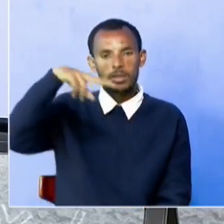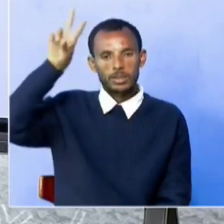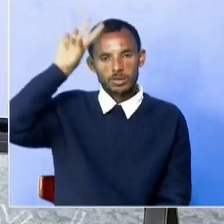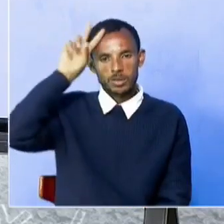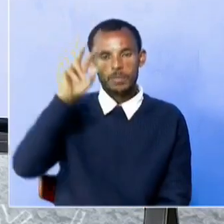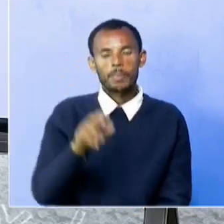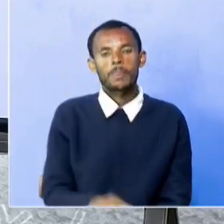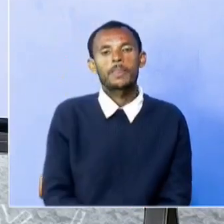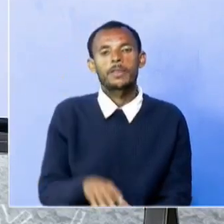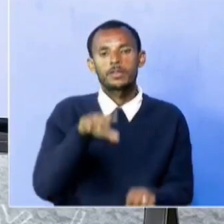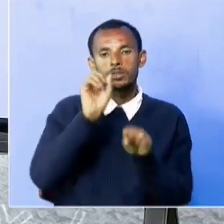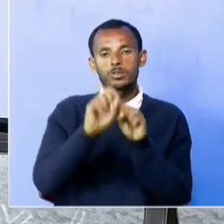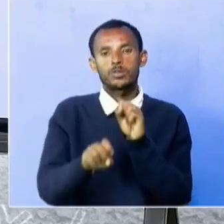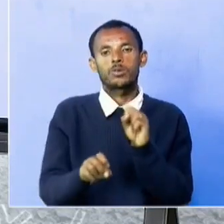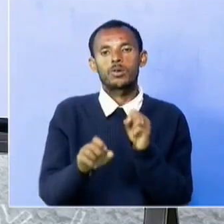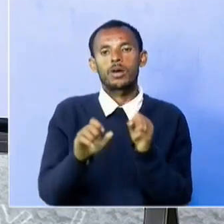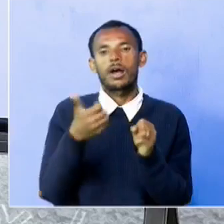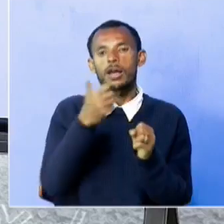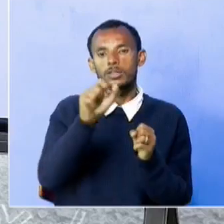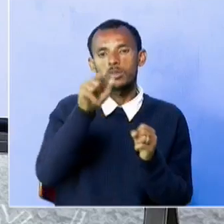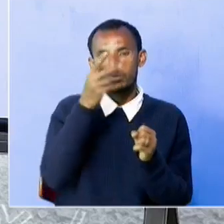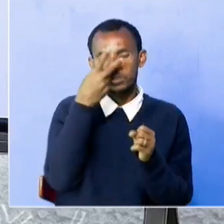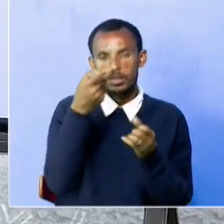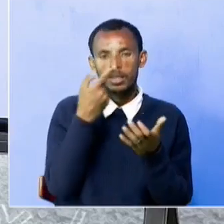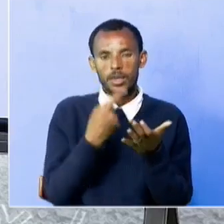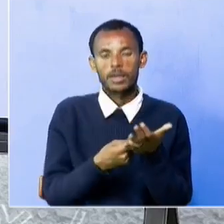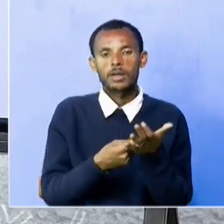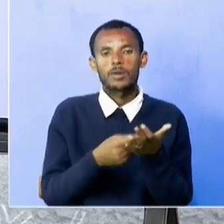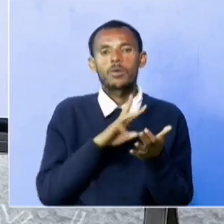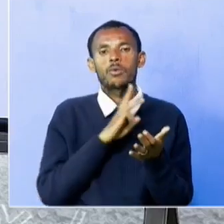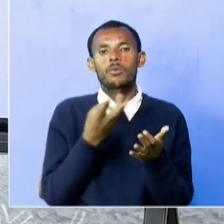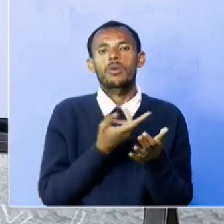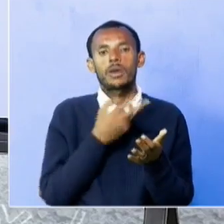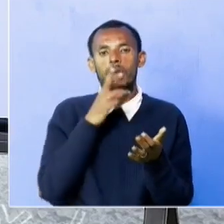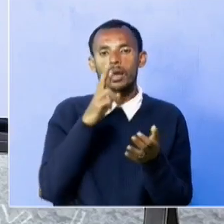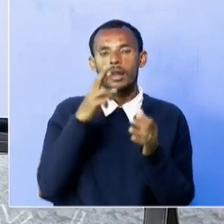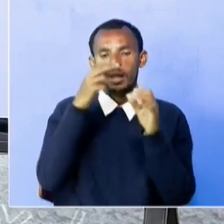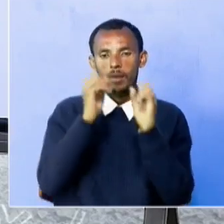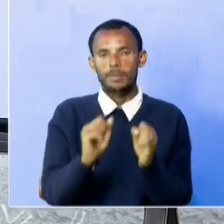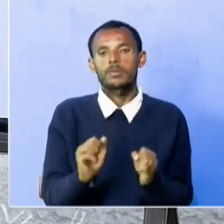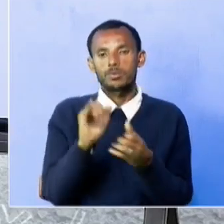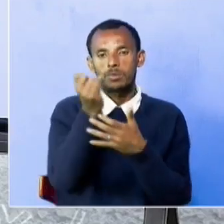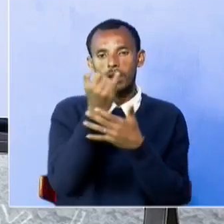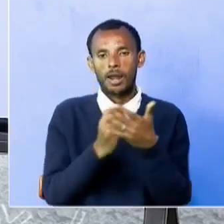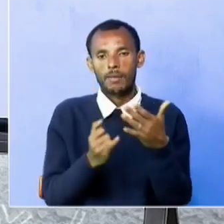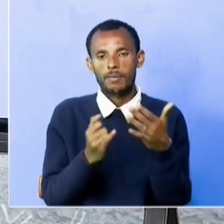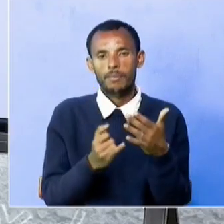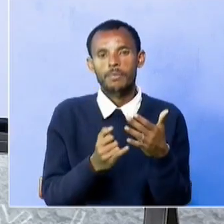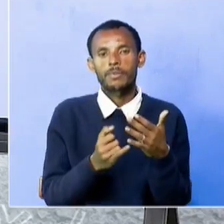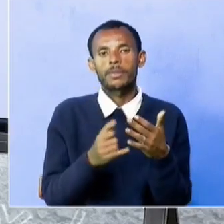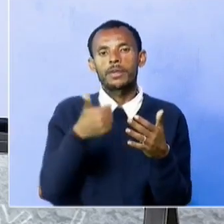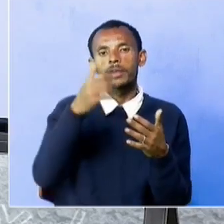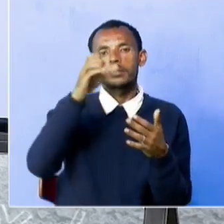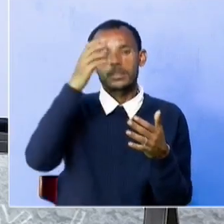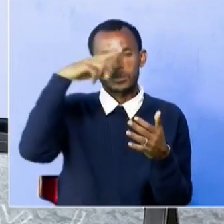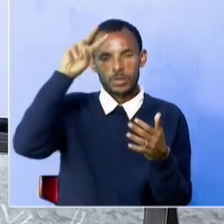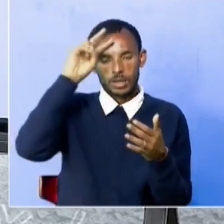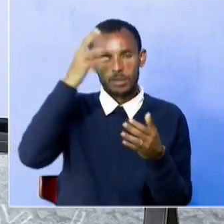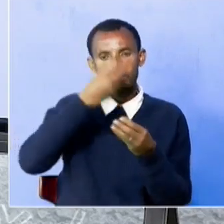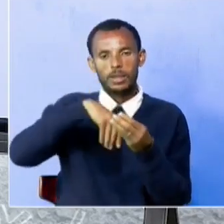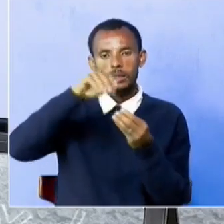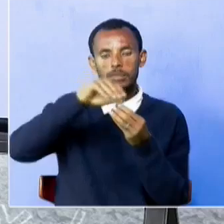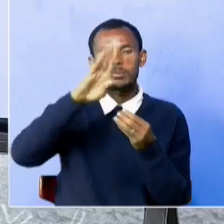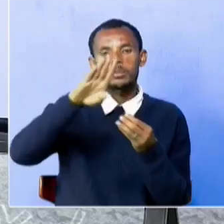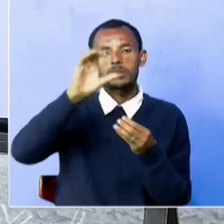Okay, so as you can see here, we are able to derive AC square plus